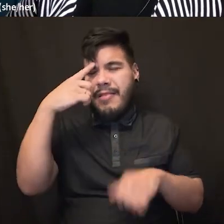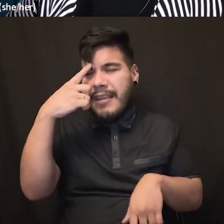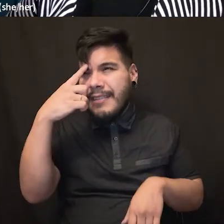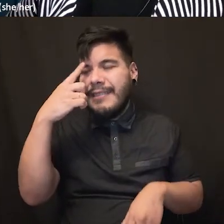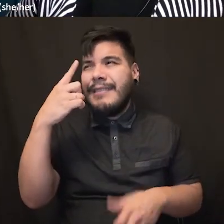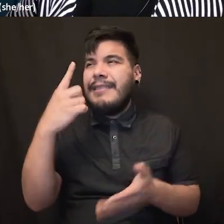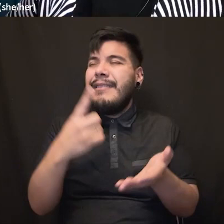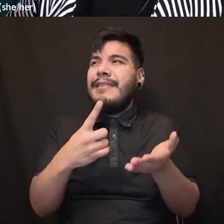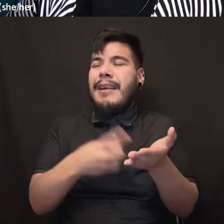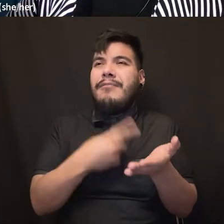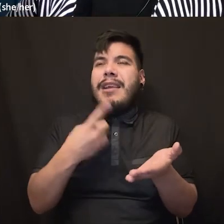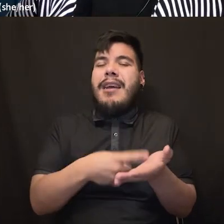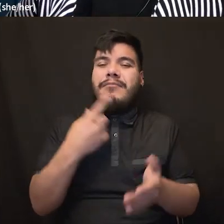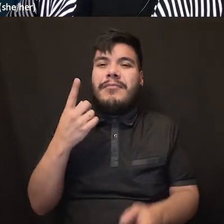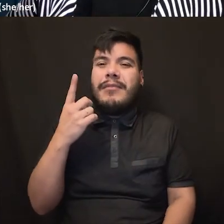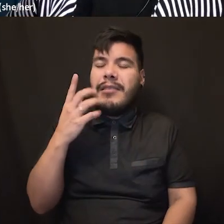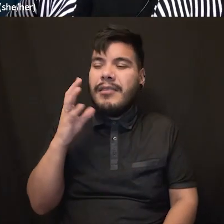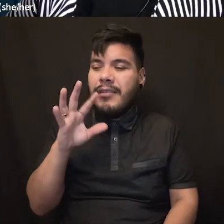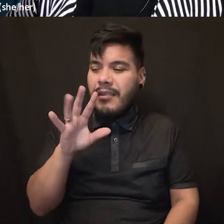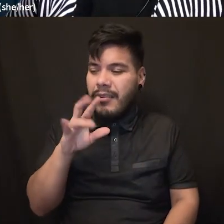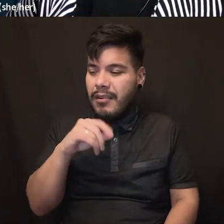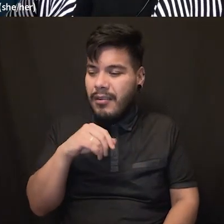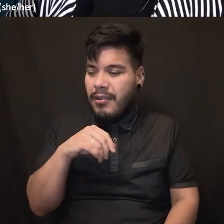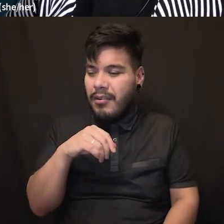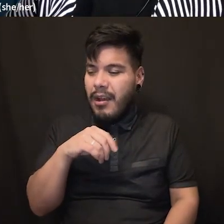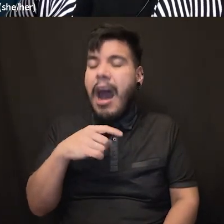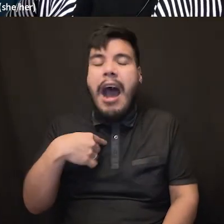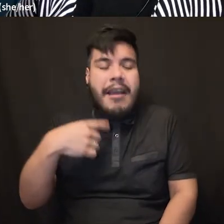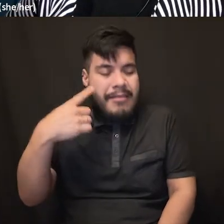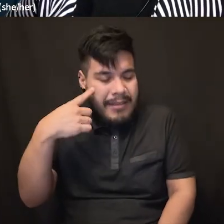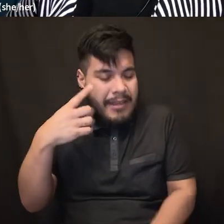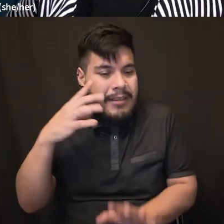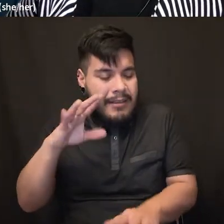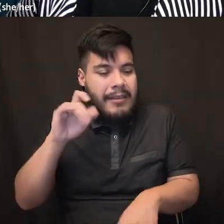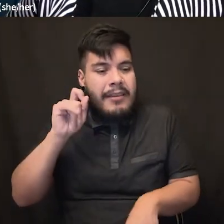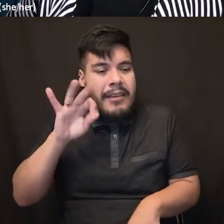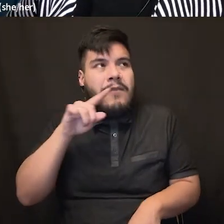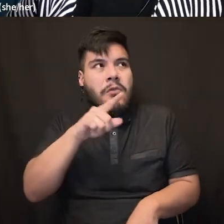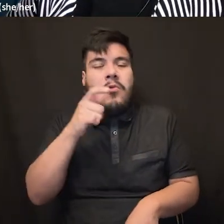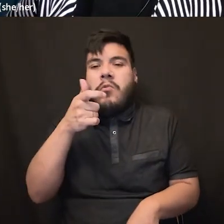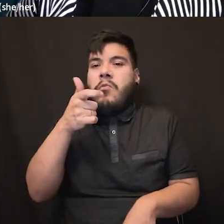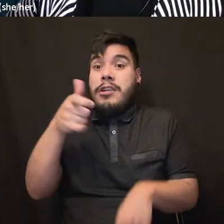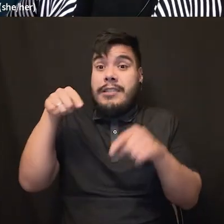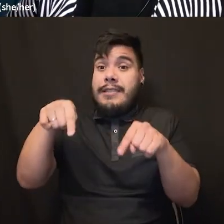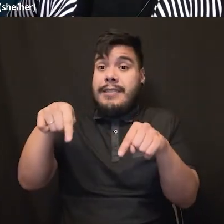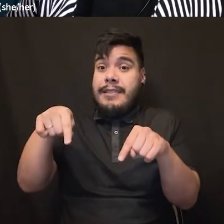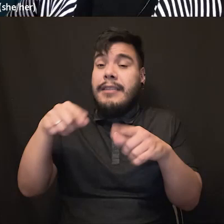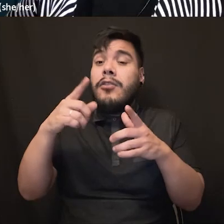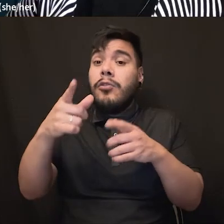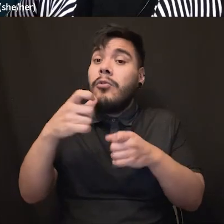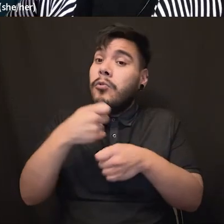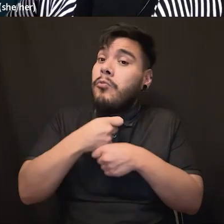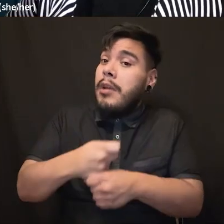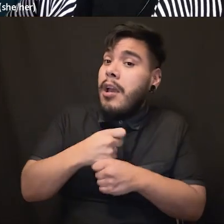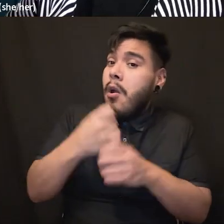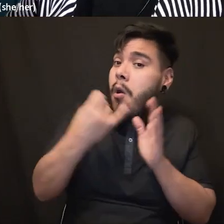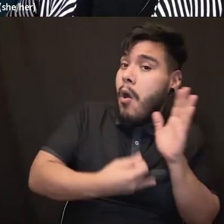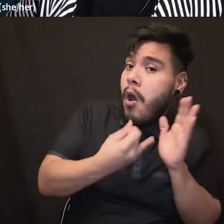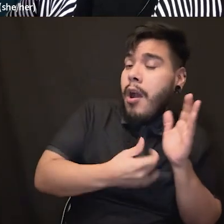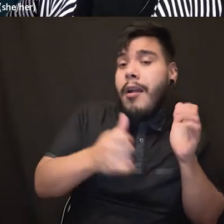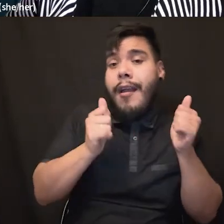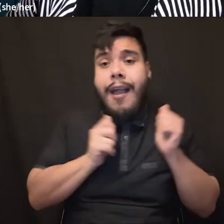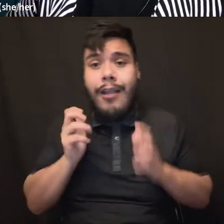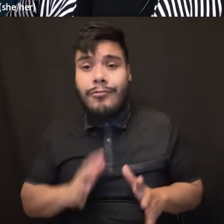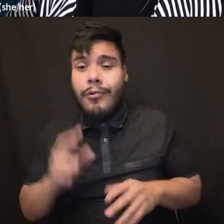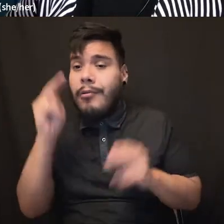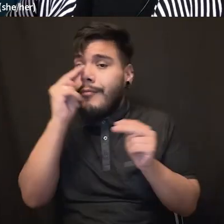sometimes when, I think if you're watching this and you're someone that creates art, if you're an actor or a comedian or whatever,